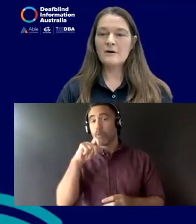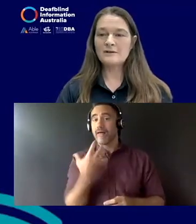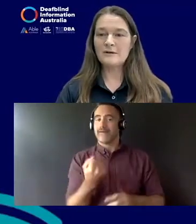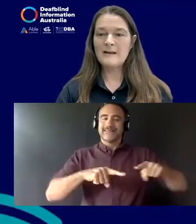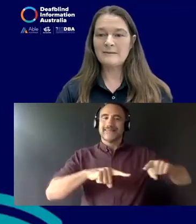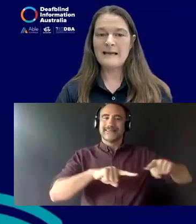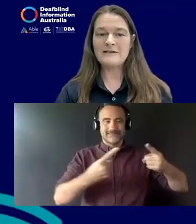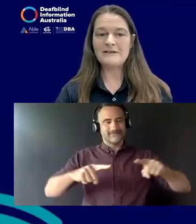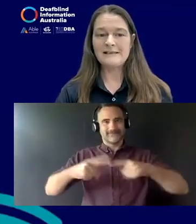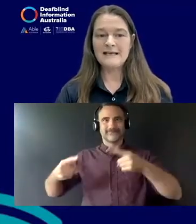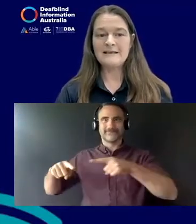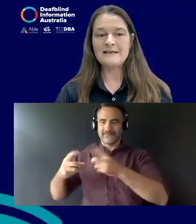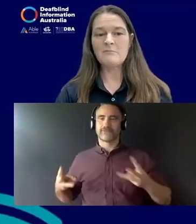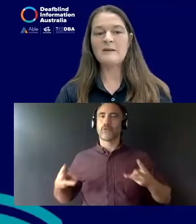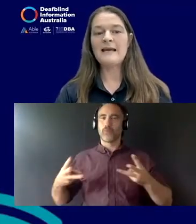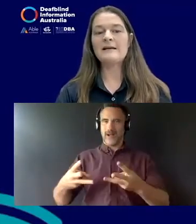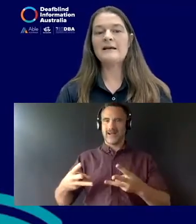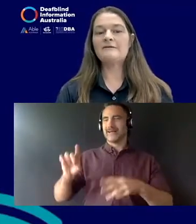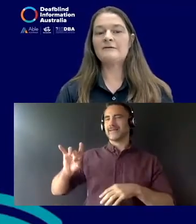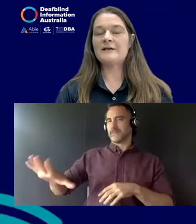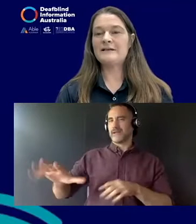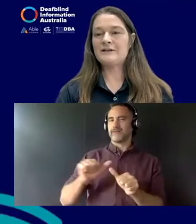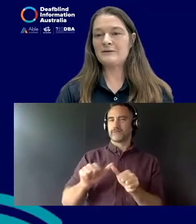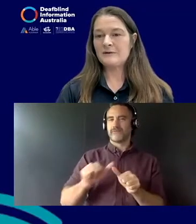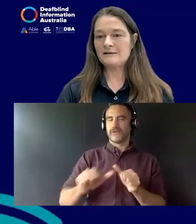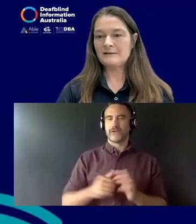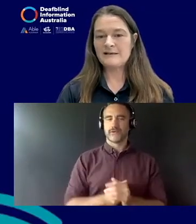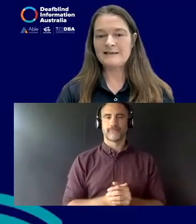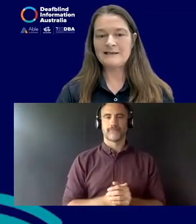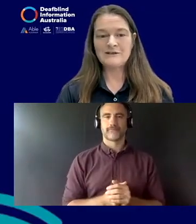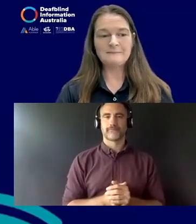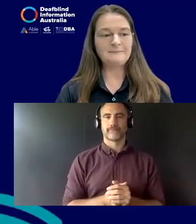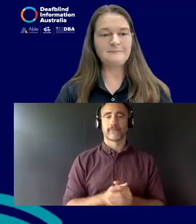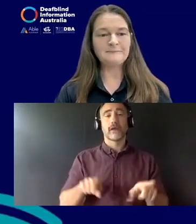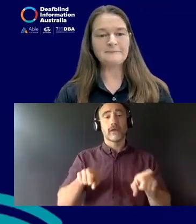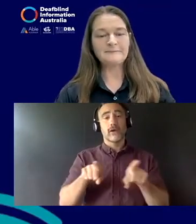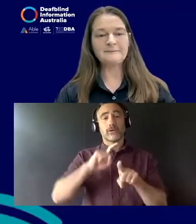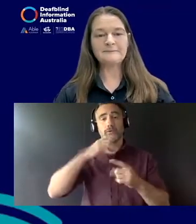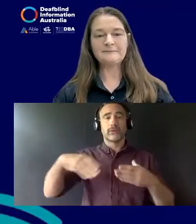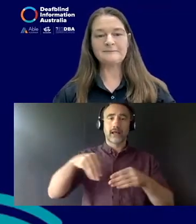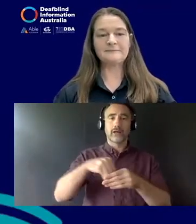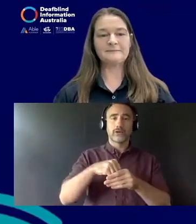There were also blank pages in the template for additional customization.